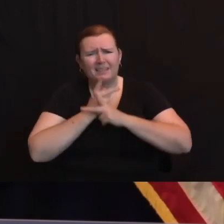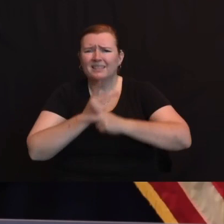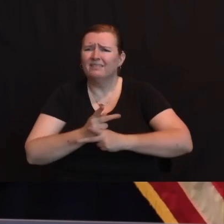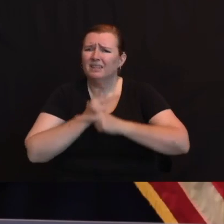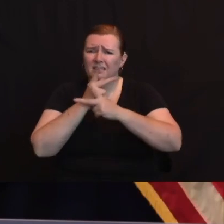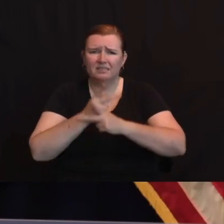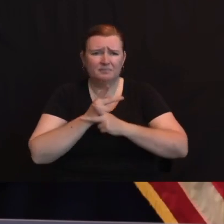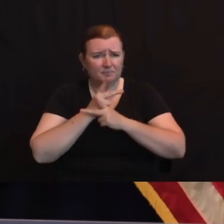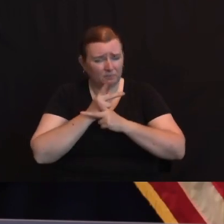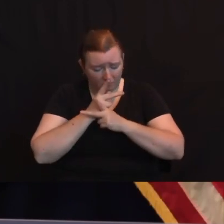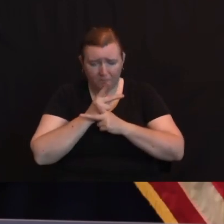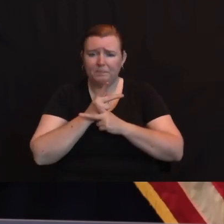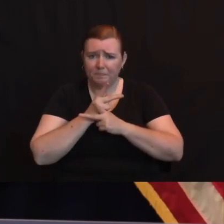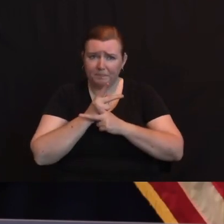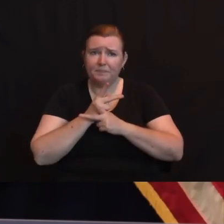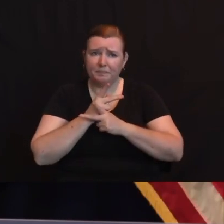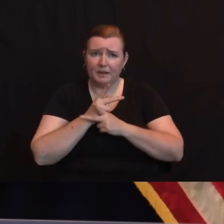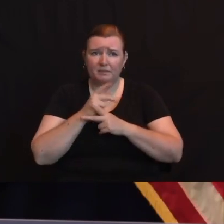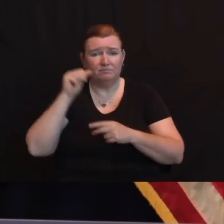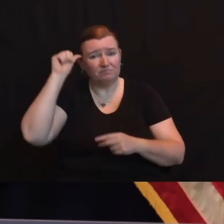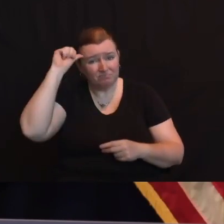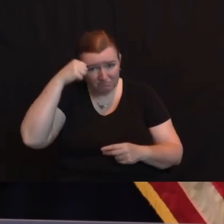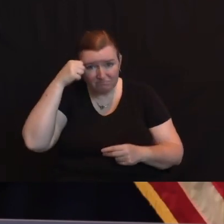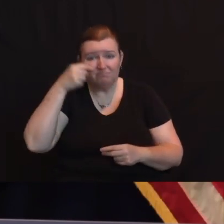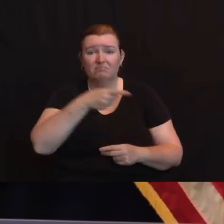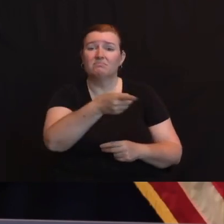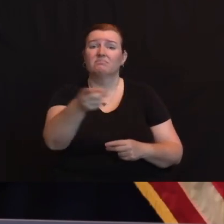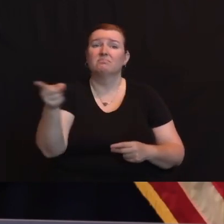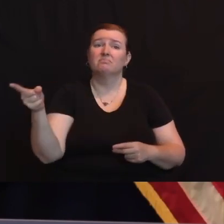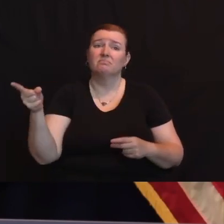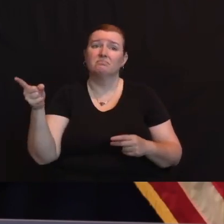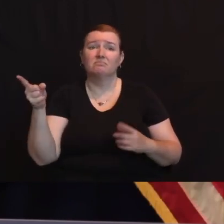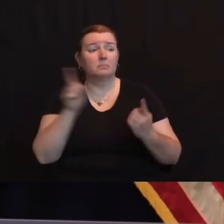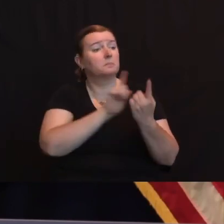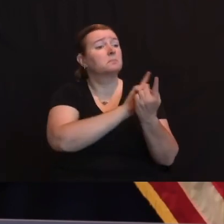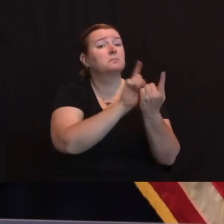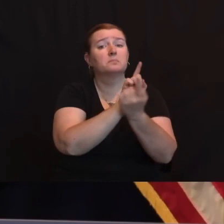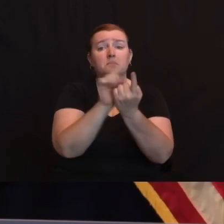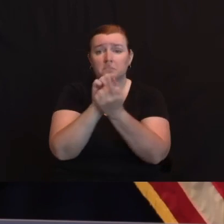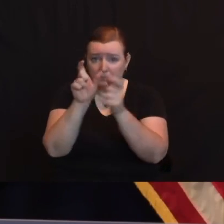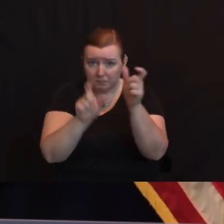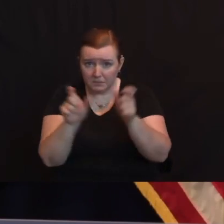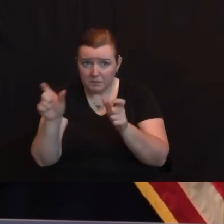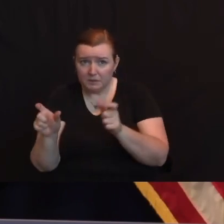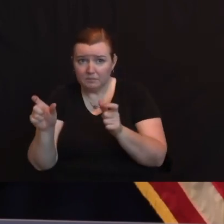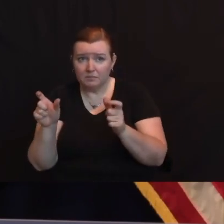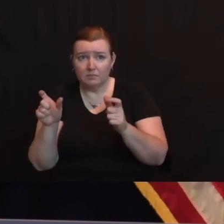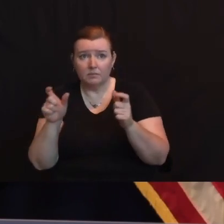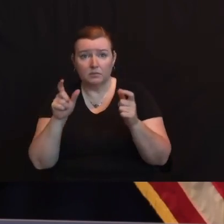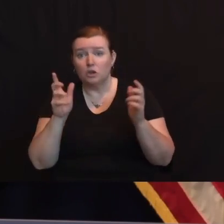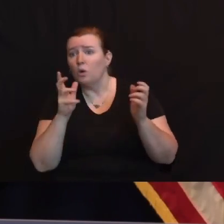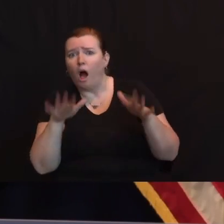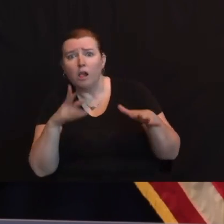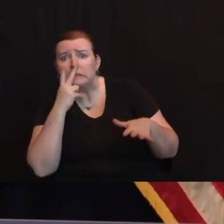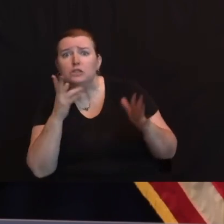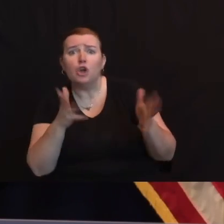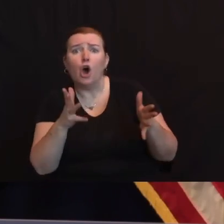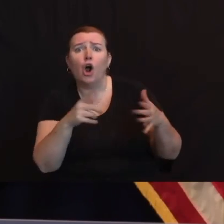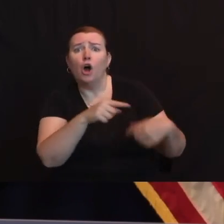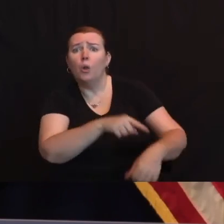careful. Remember, the more people an individual interacts with and the longer that interaction lasts, the higher the potential risk of